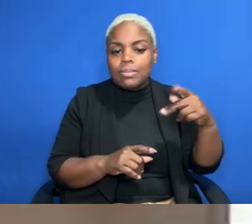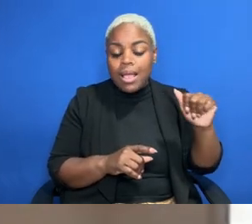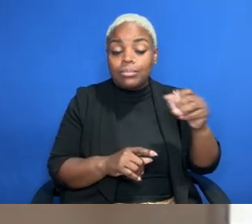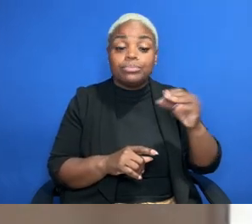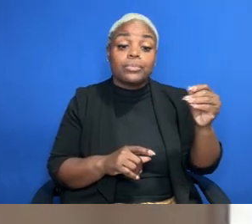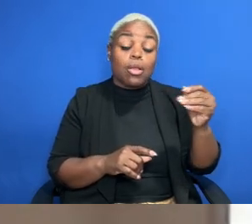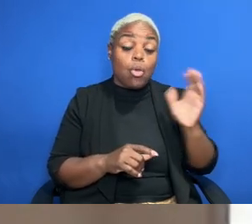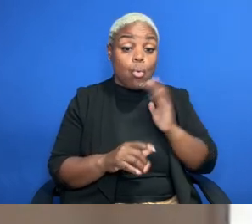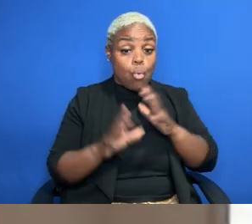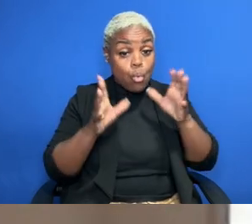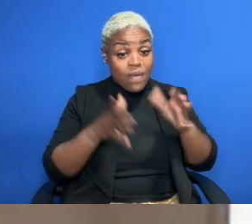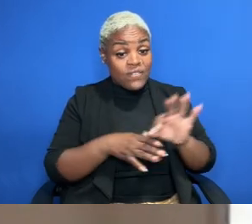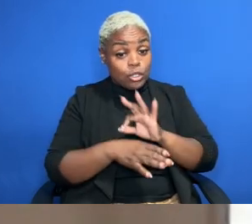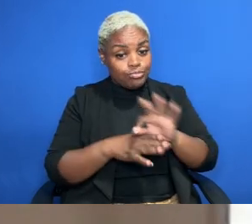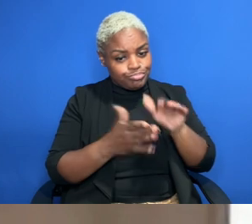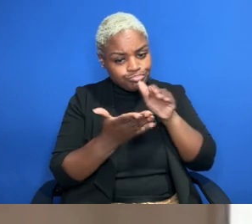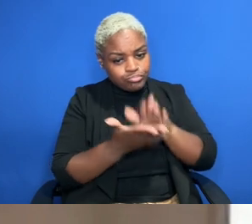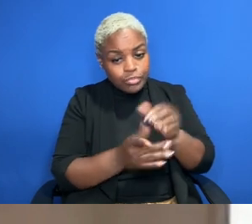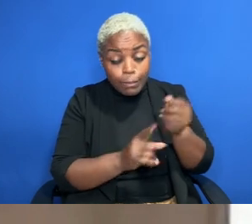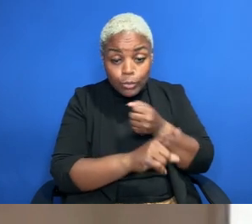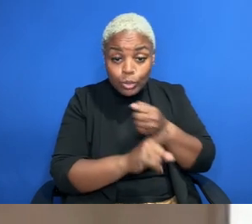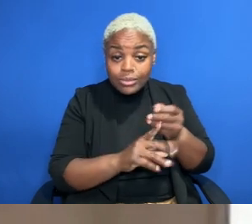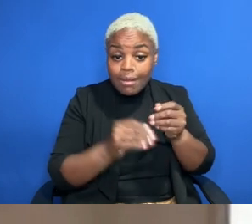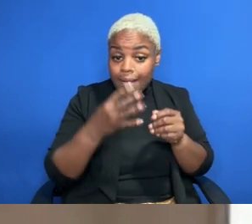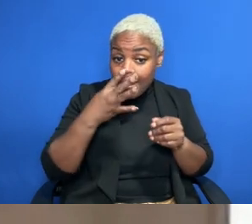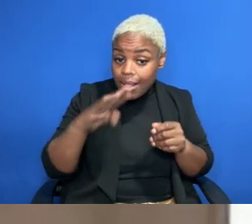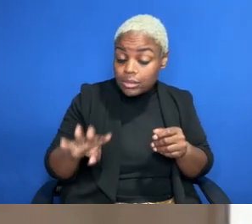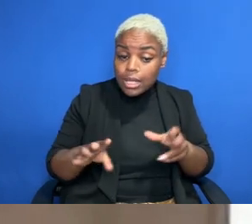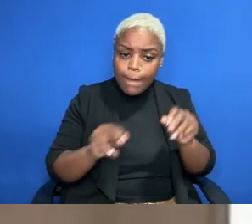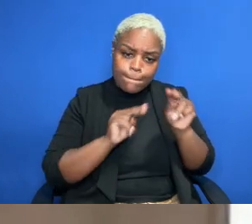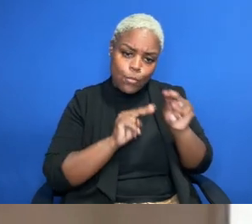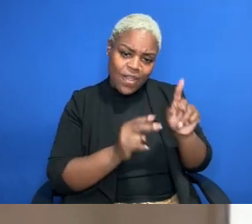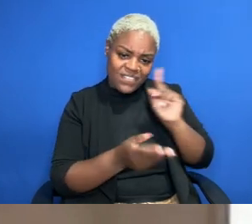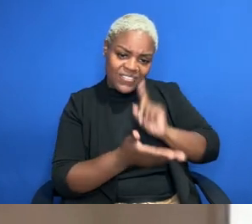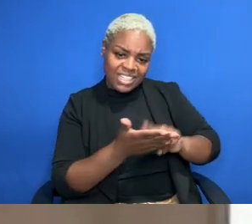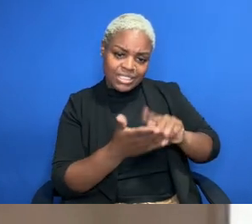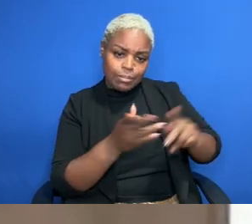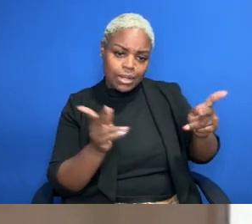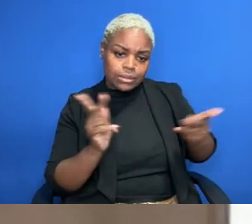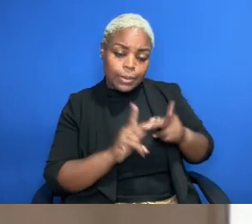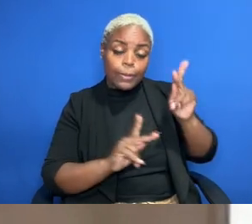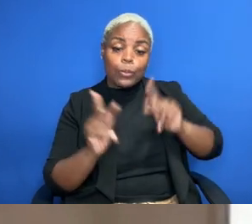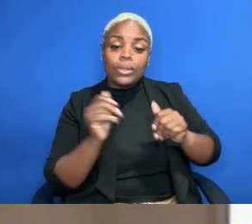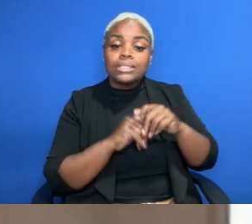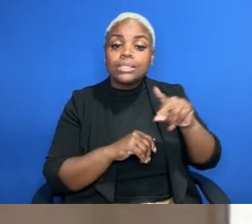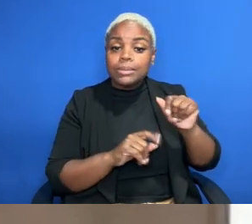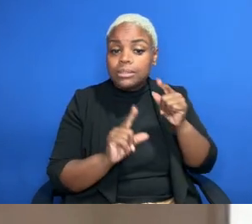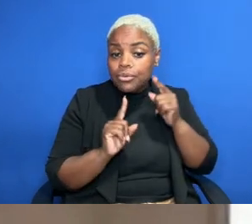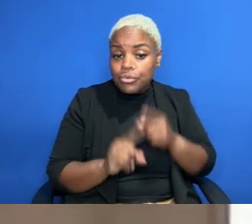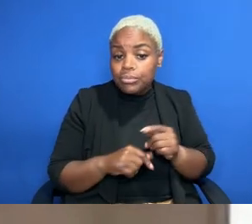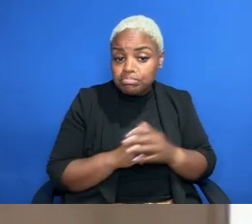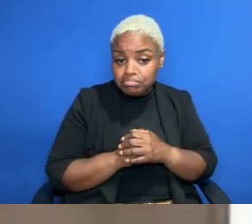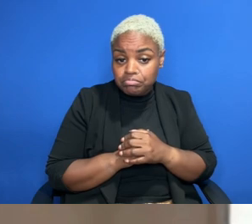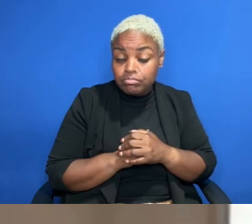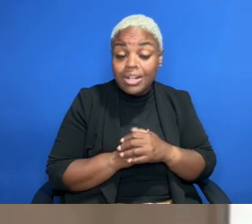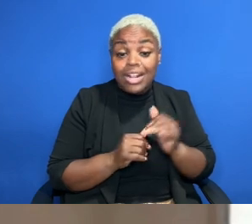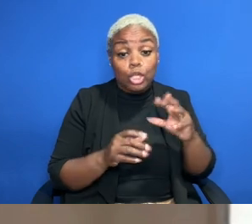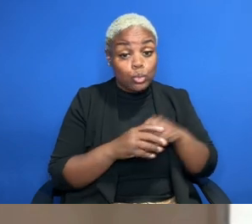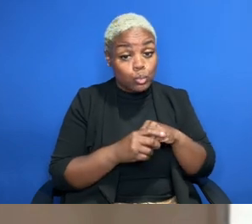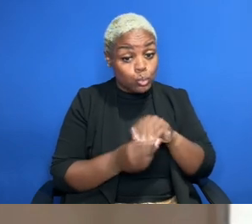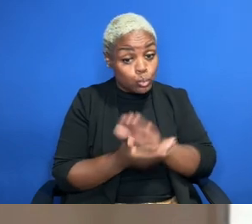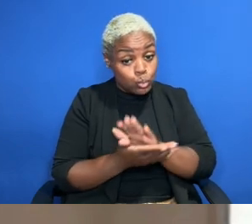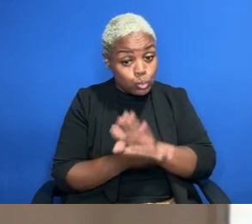P&A. Our core function is really abuse and neglect and monitoring and investigating places where people with disabilities